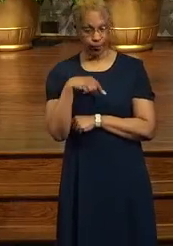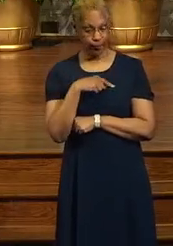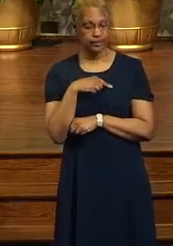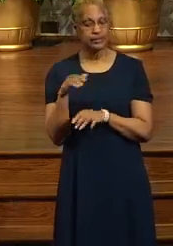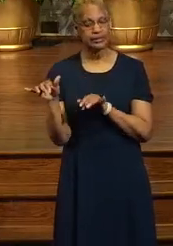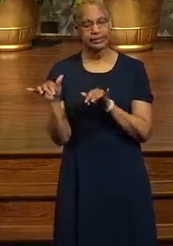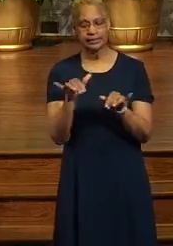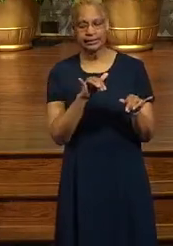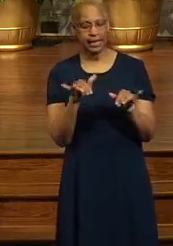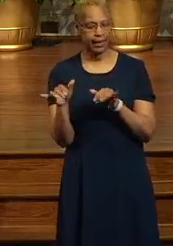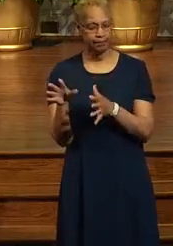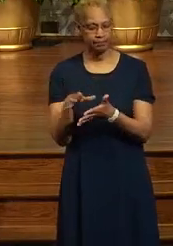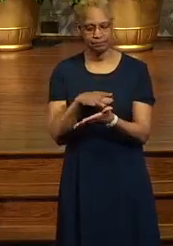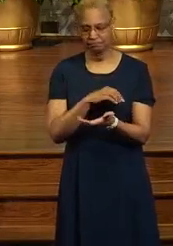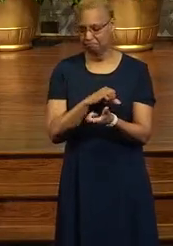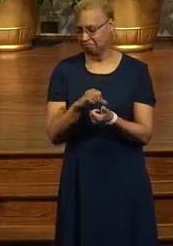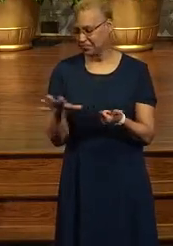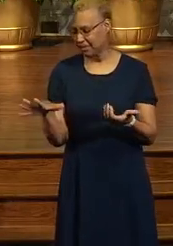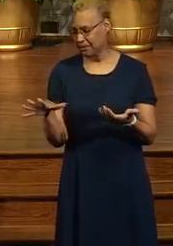goods.